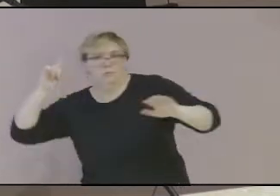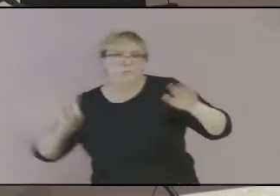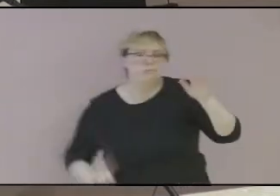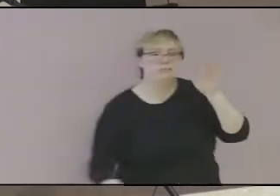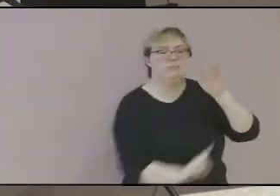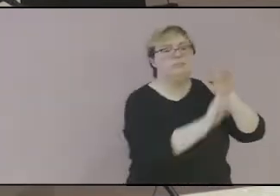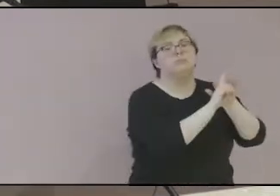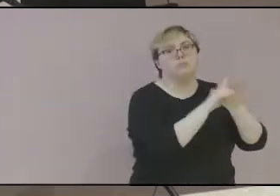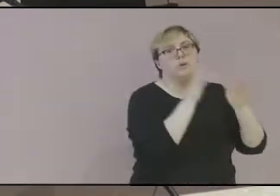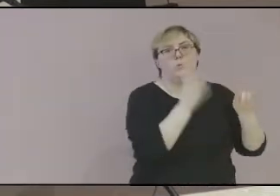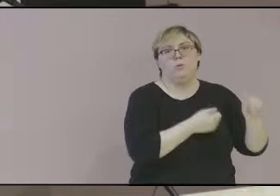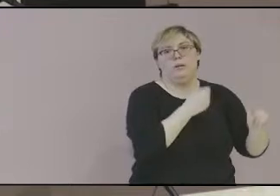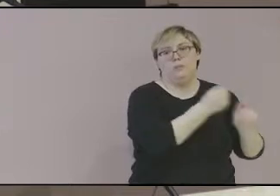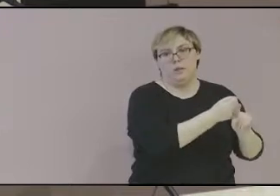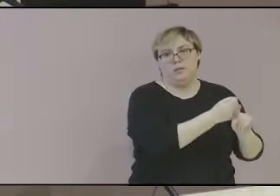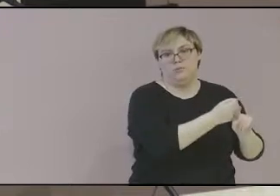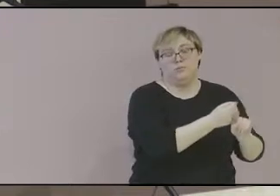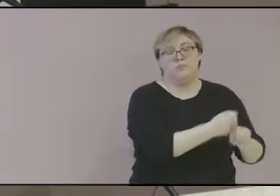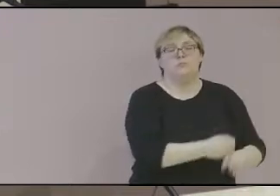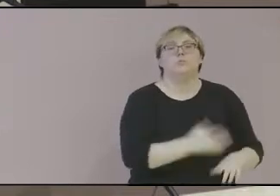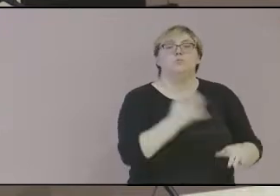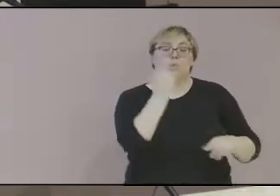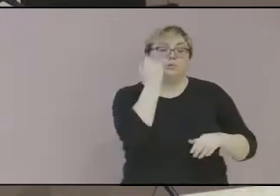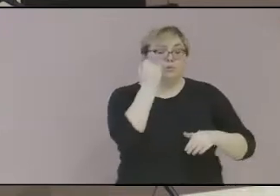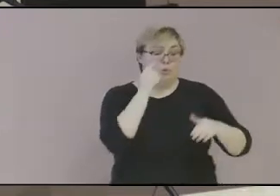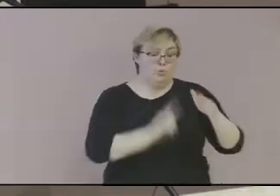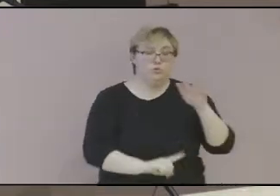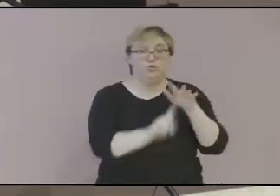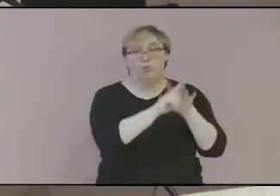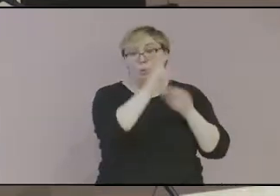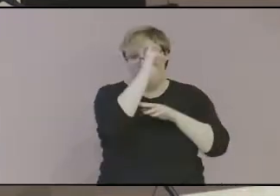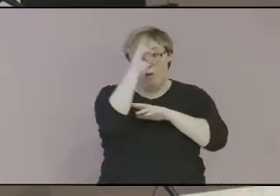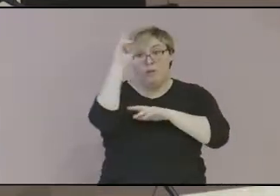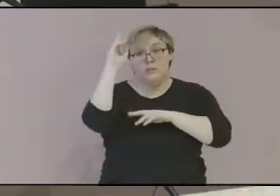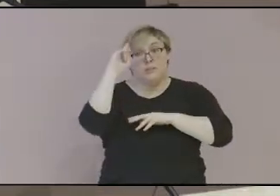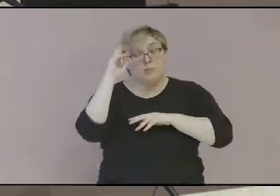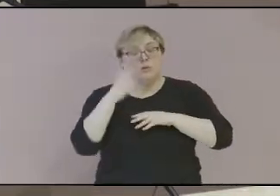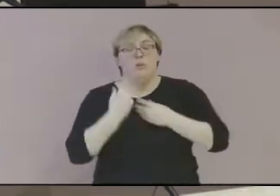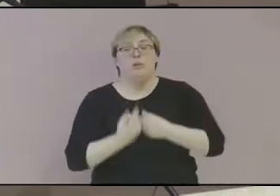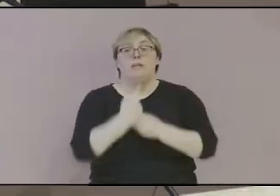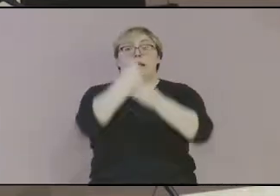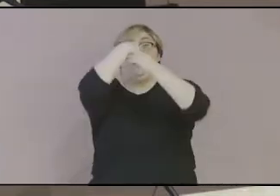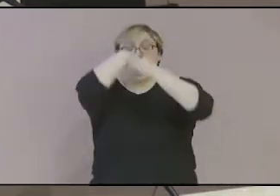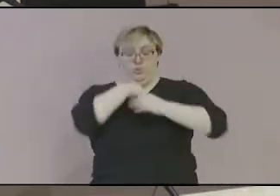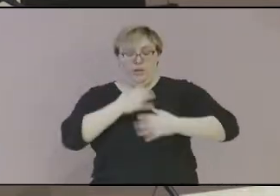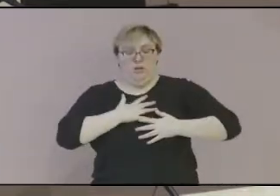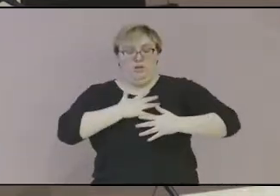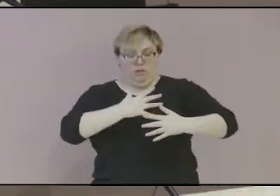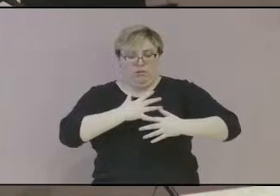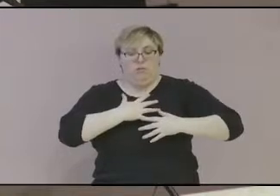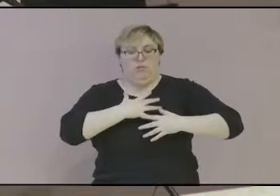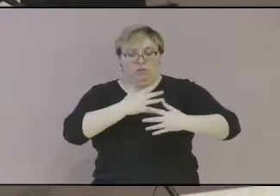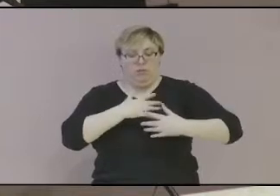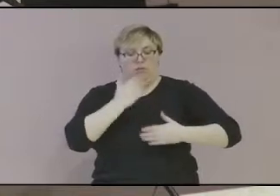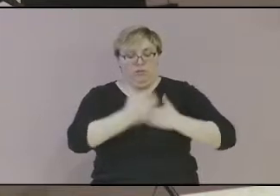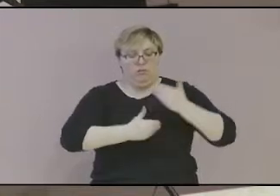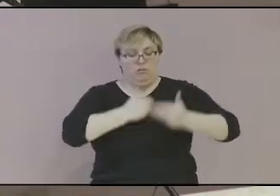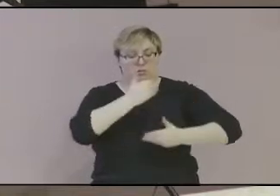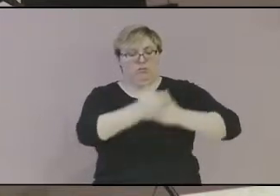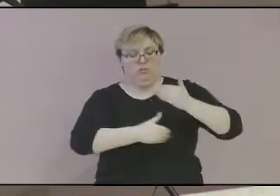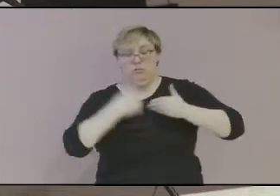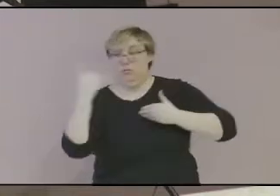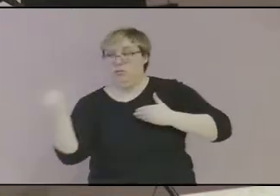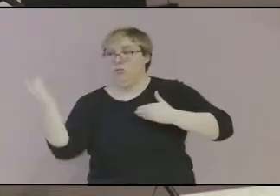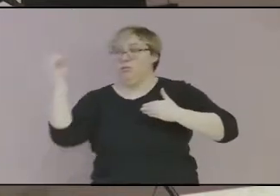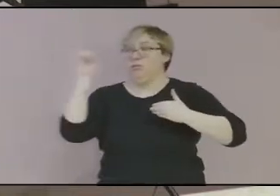their scores were worsened, they could be taken away. Someone who is a chronic ventilator user who came in could have it taken away